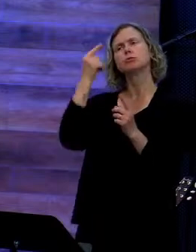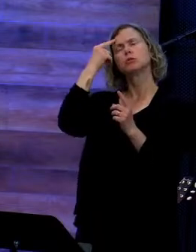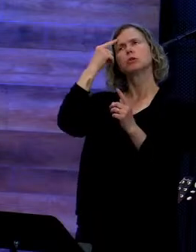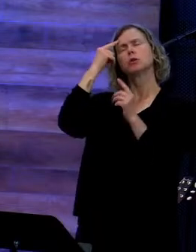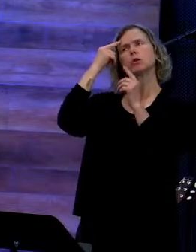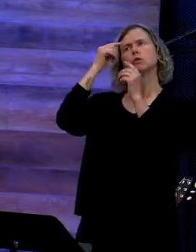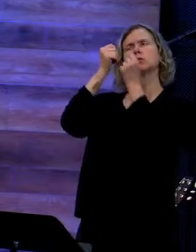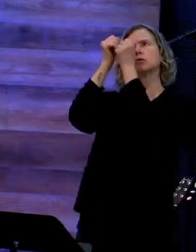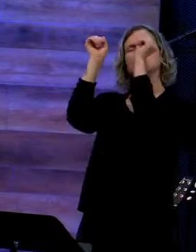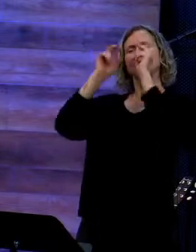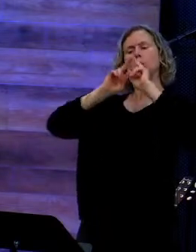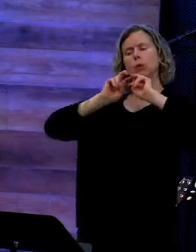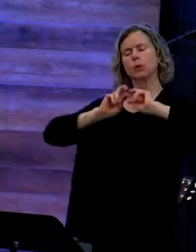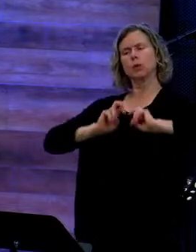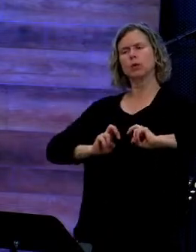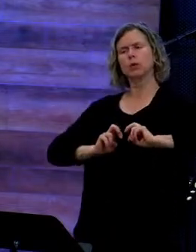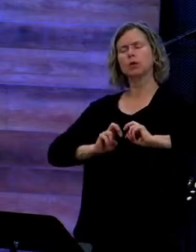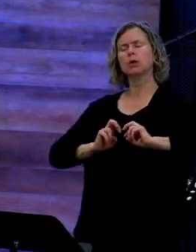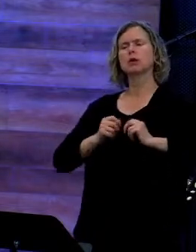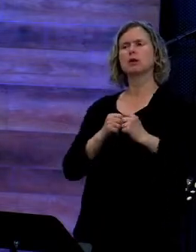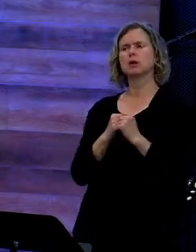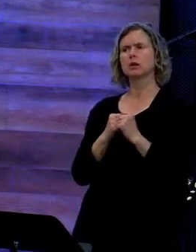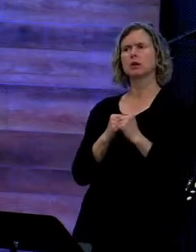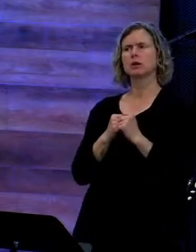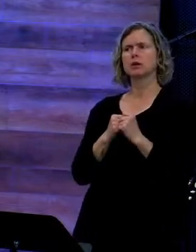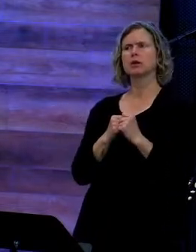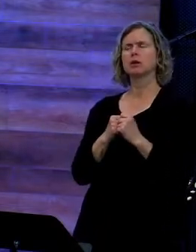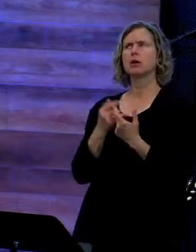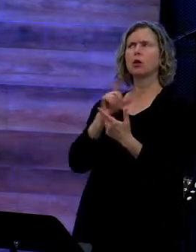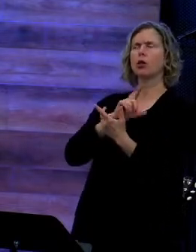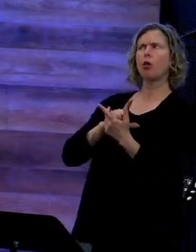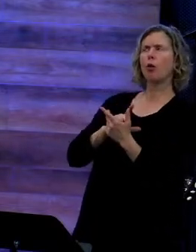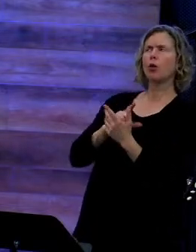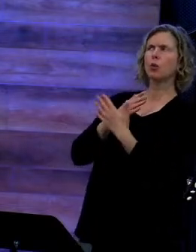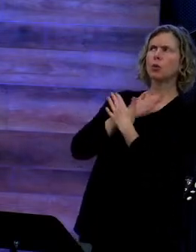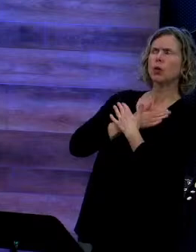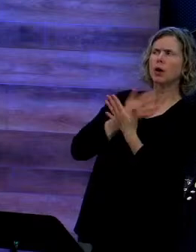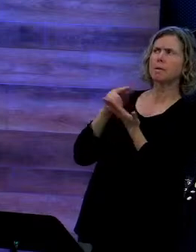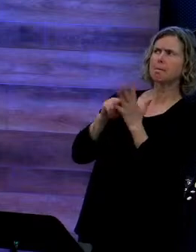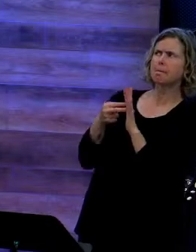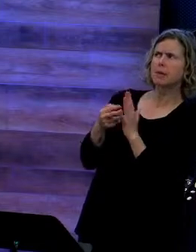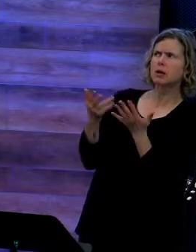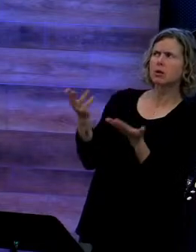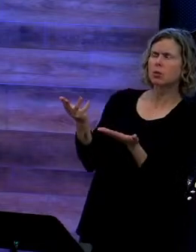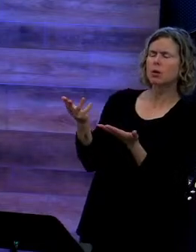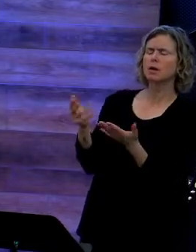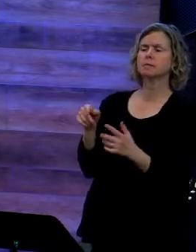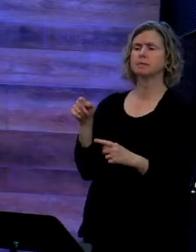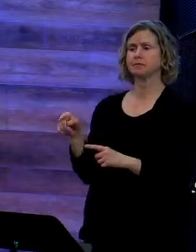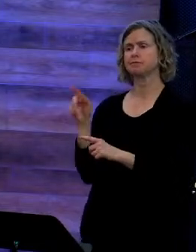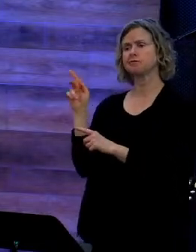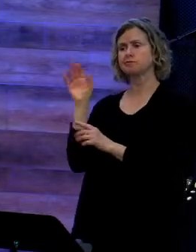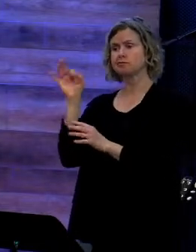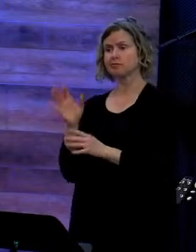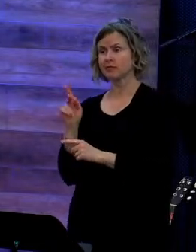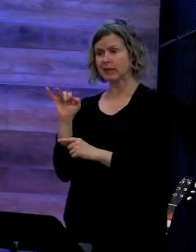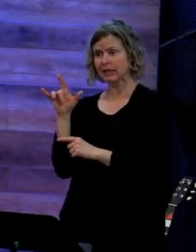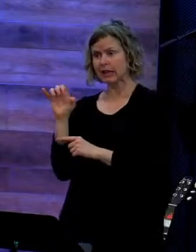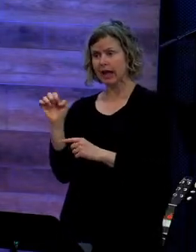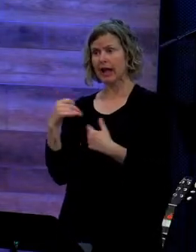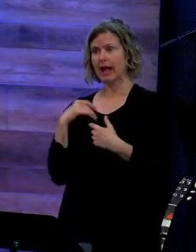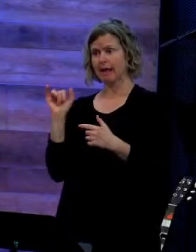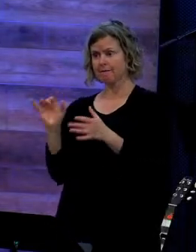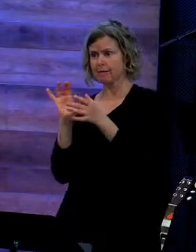of it? Kyle has a phrase that he often uses when he's talking about the Sabbath. He says, what are some